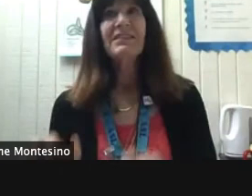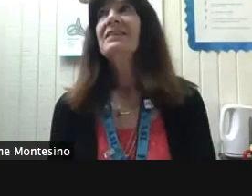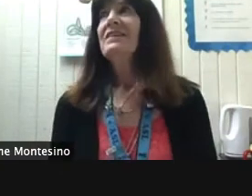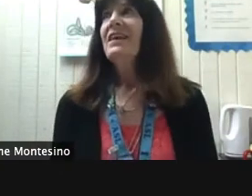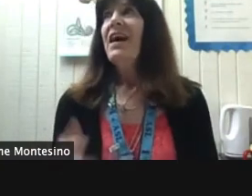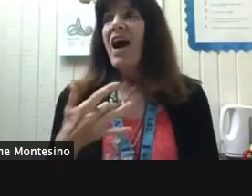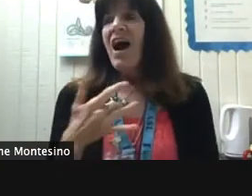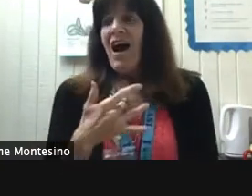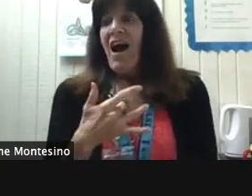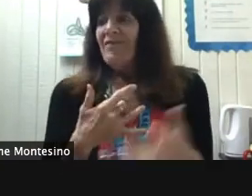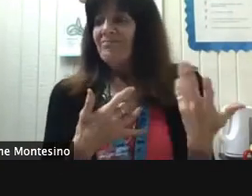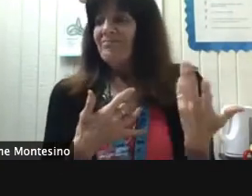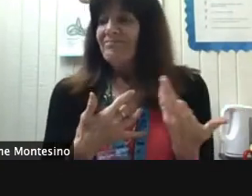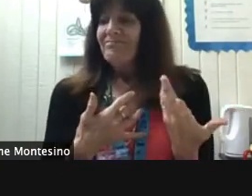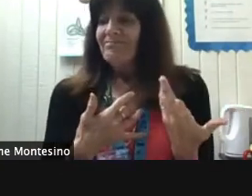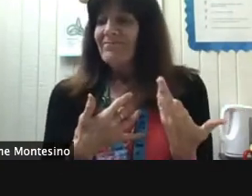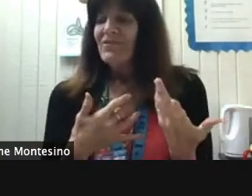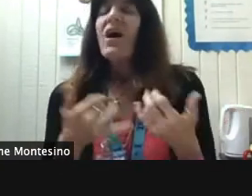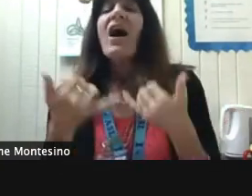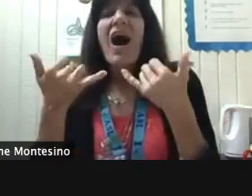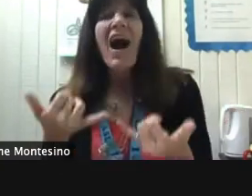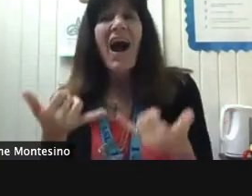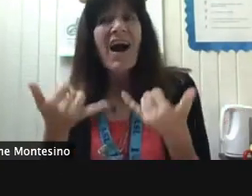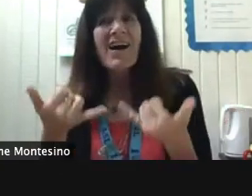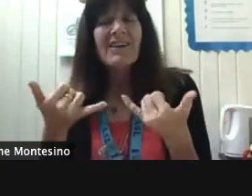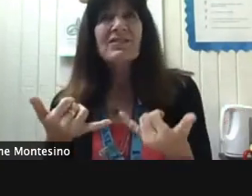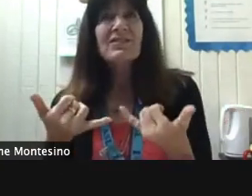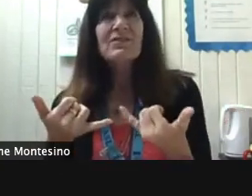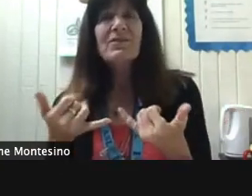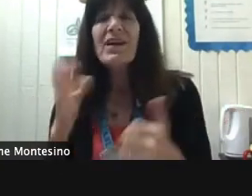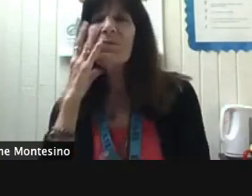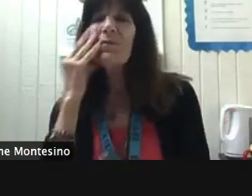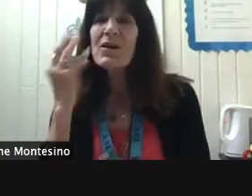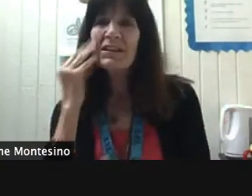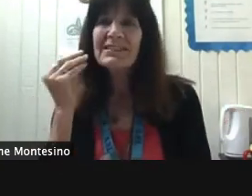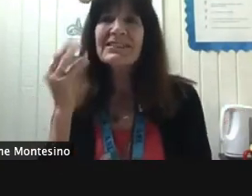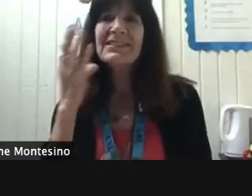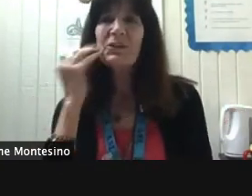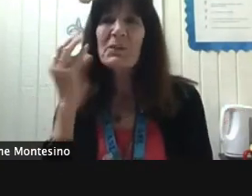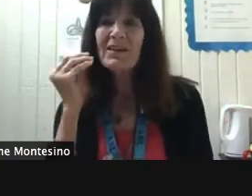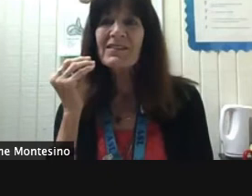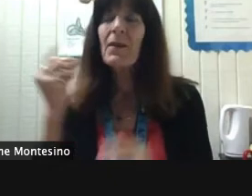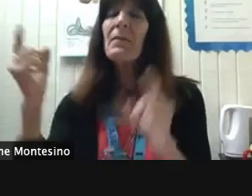And it is, it's not very comfortable. I mean, I'm, I'm not really comfortable in either.